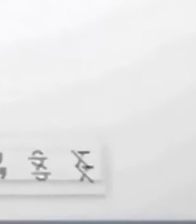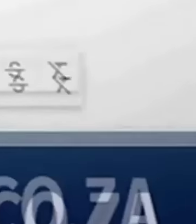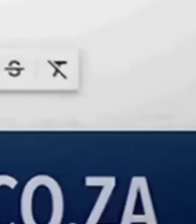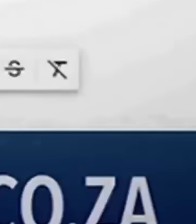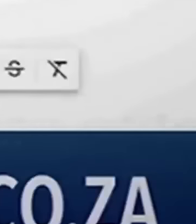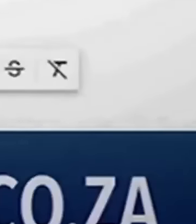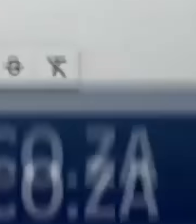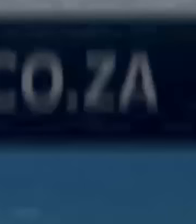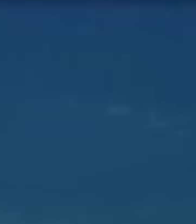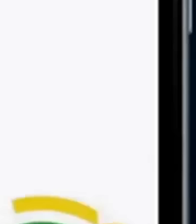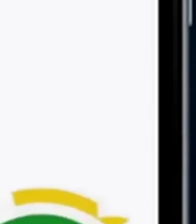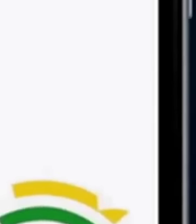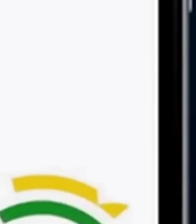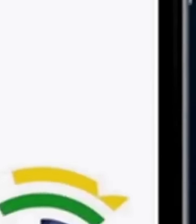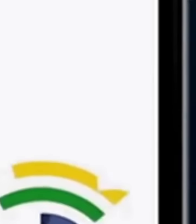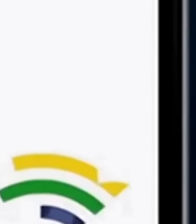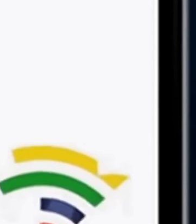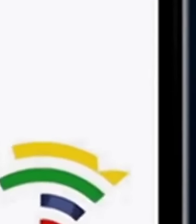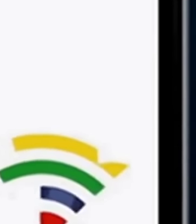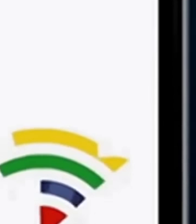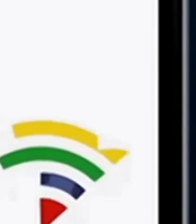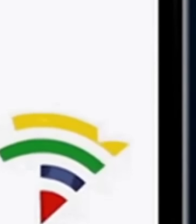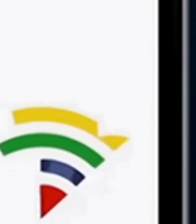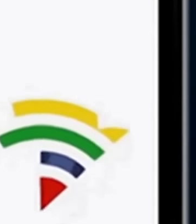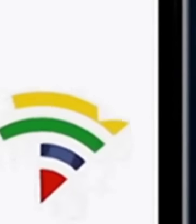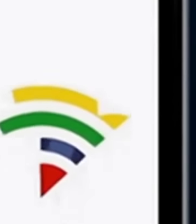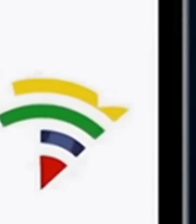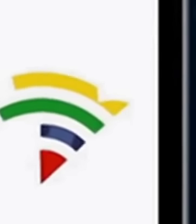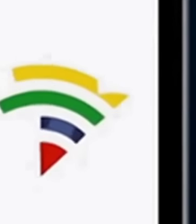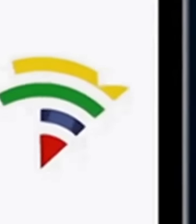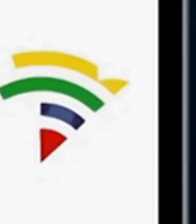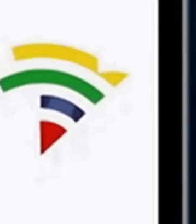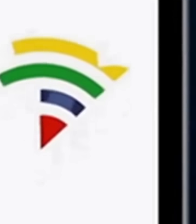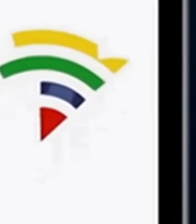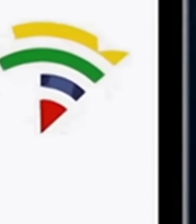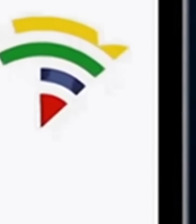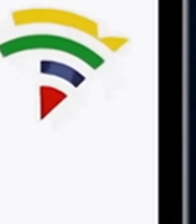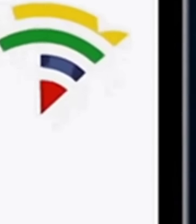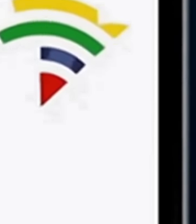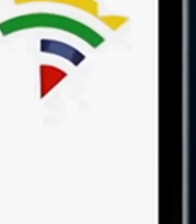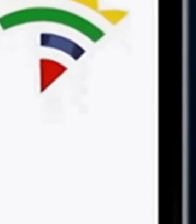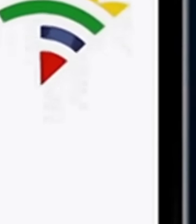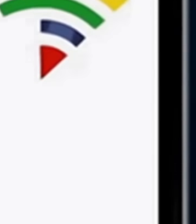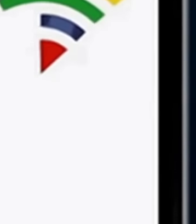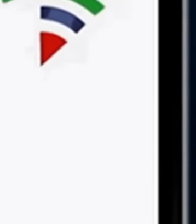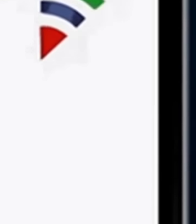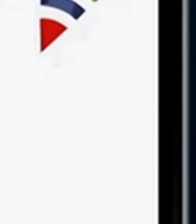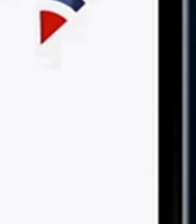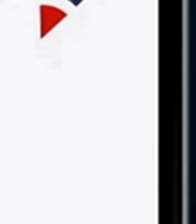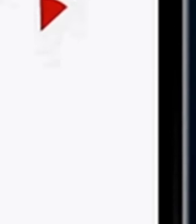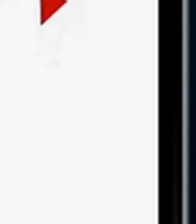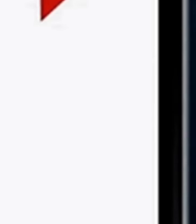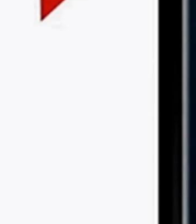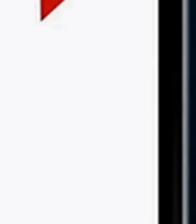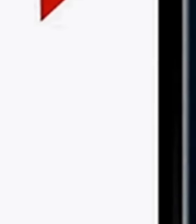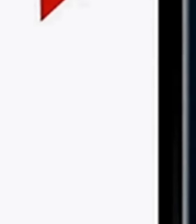news@sabc.co.za. SABC News lentšu la gago re ikemetše ga re tlie lehlakore.